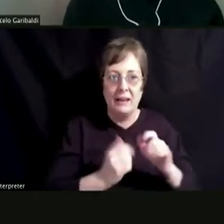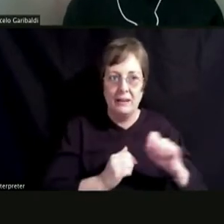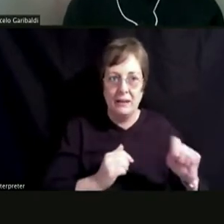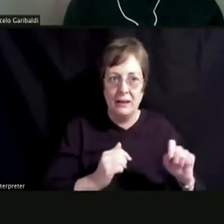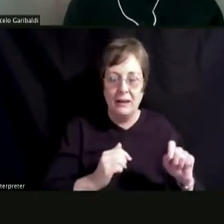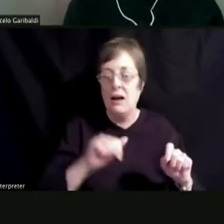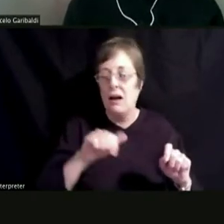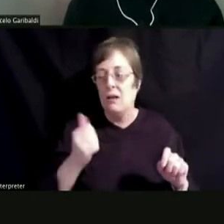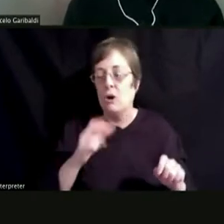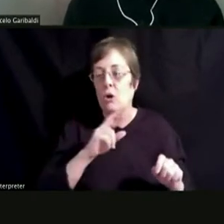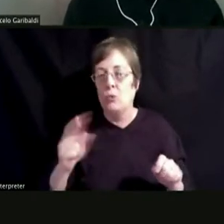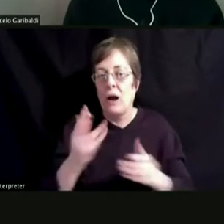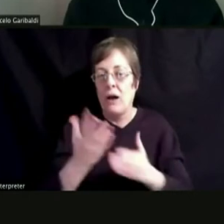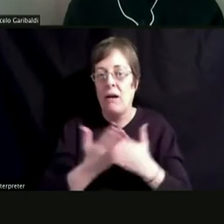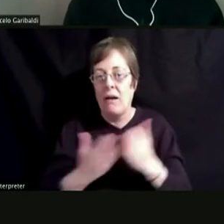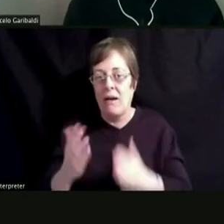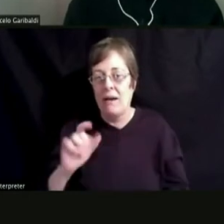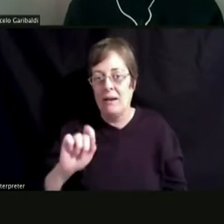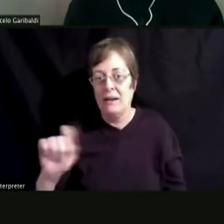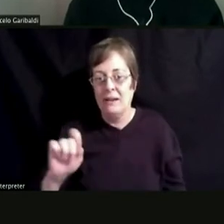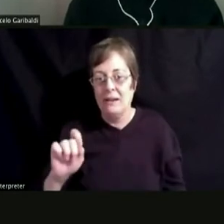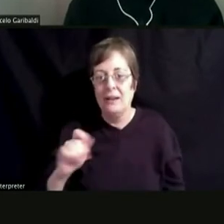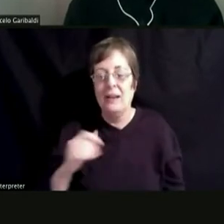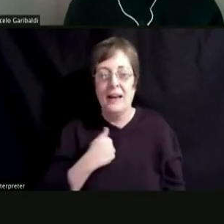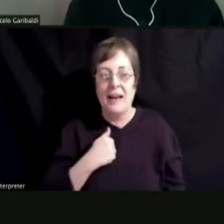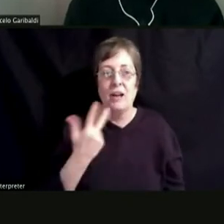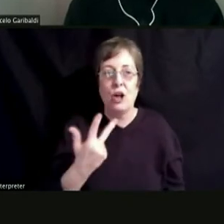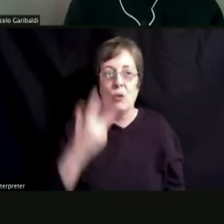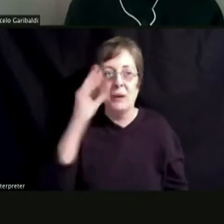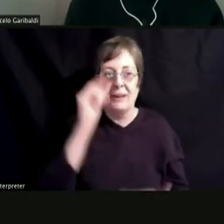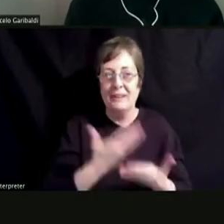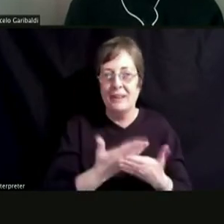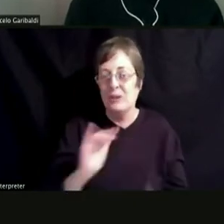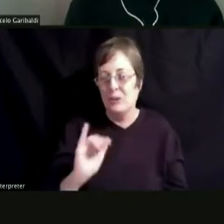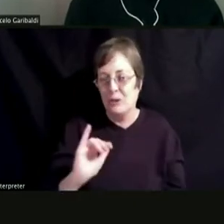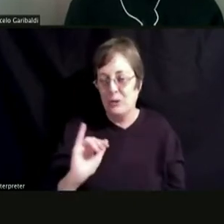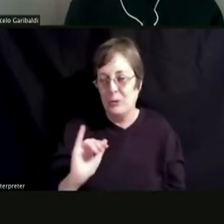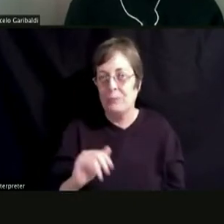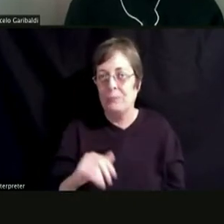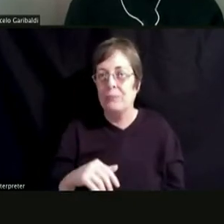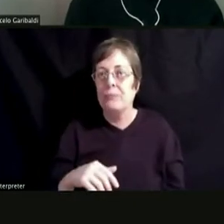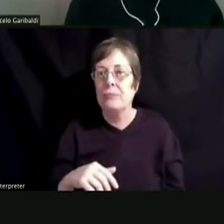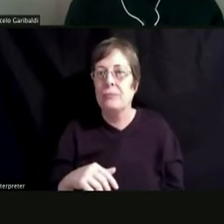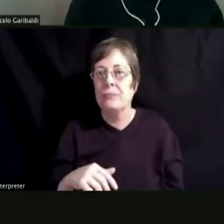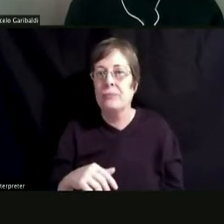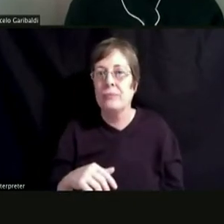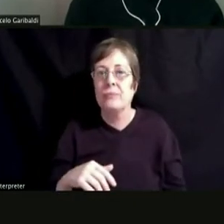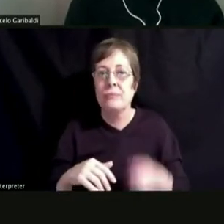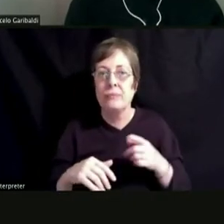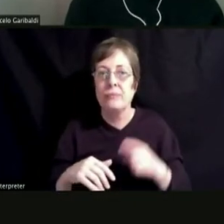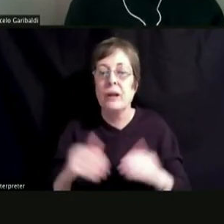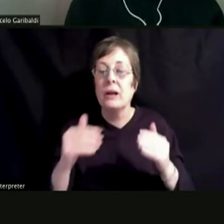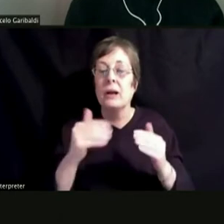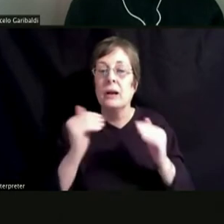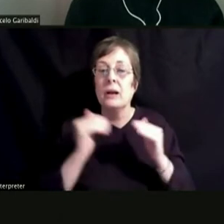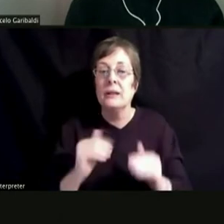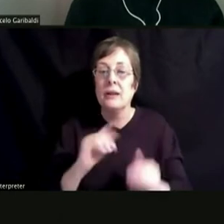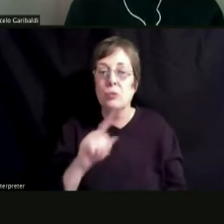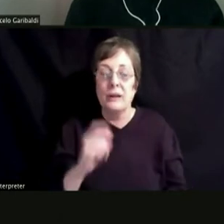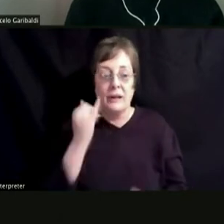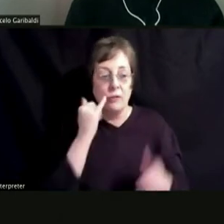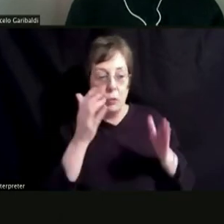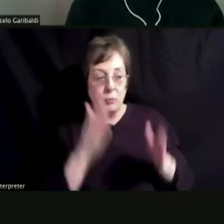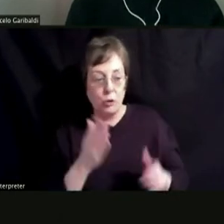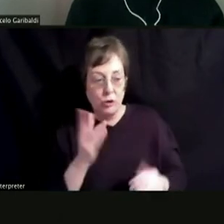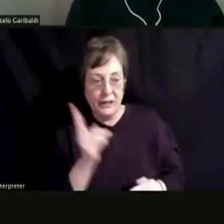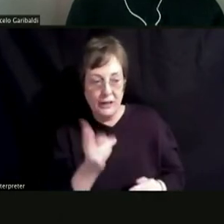But I have 3 sons too. Wow, that's very cool. Next question. If there was a person in history you could meet, who would it be